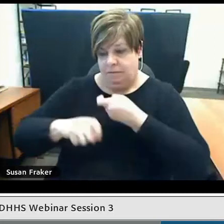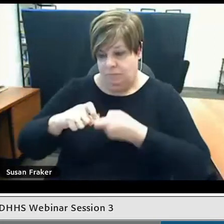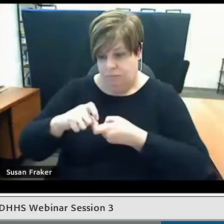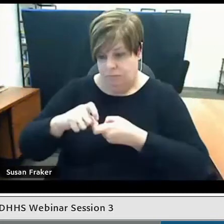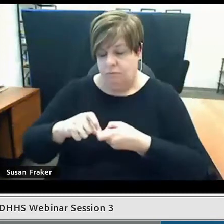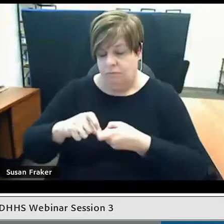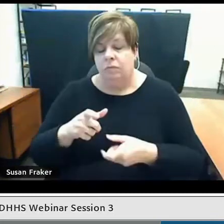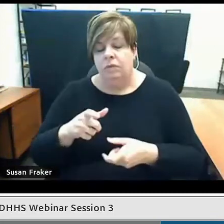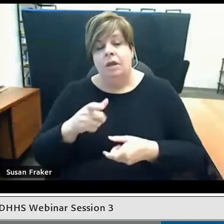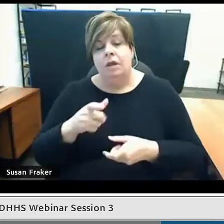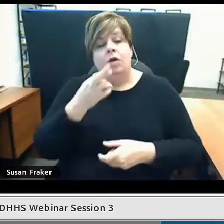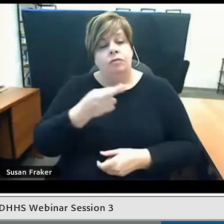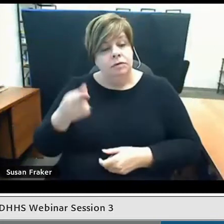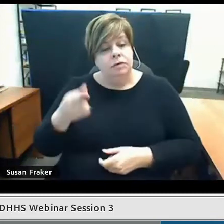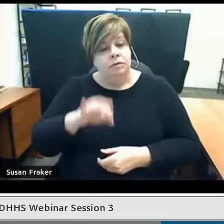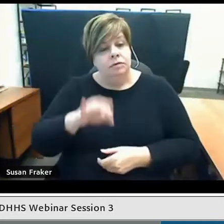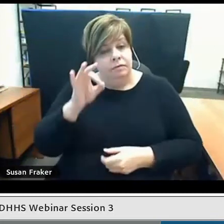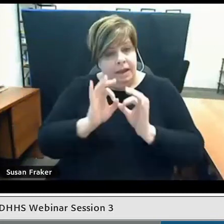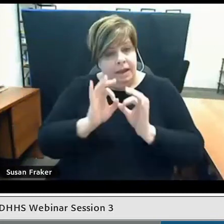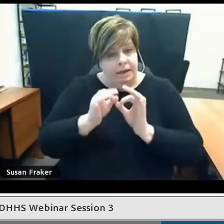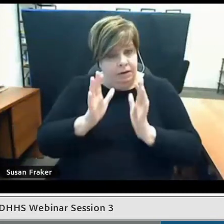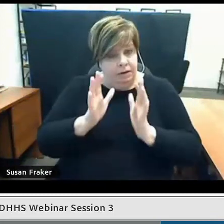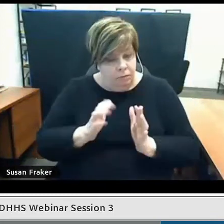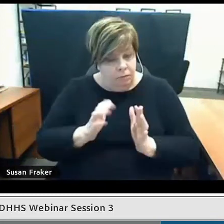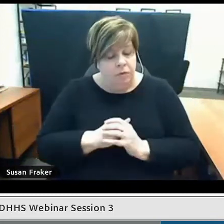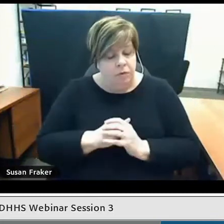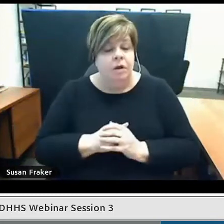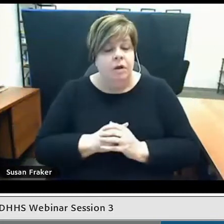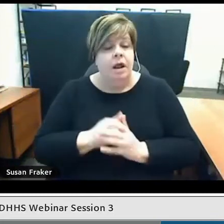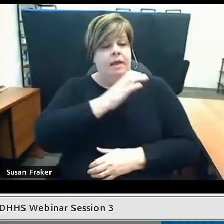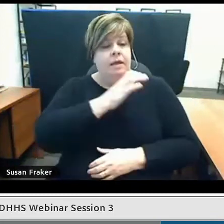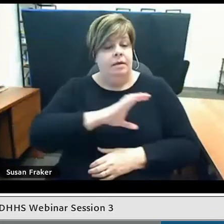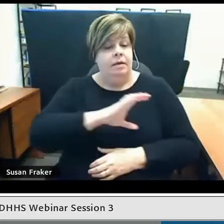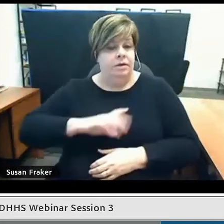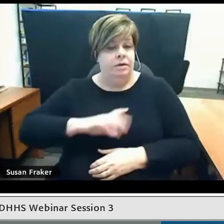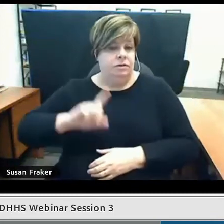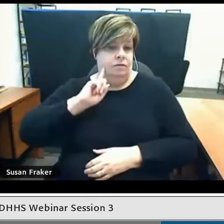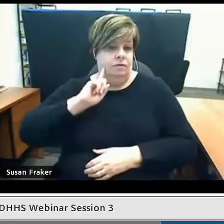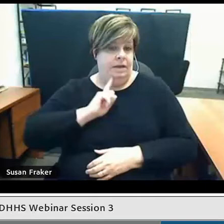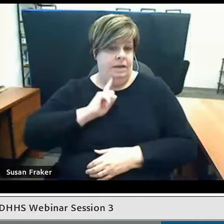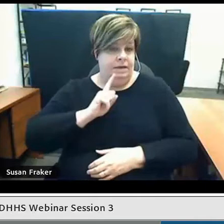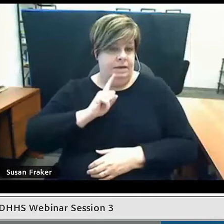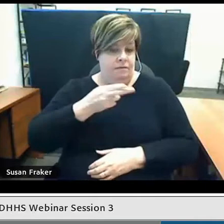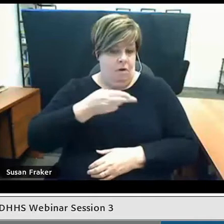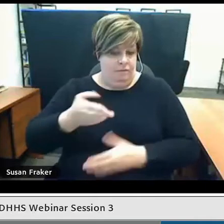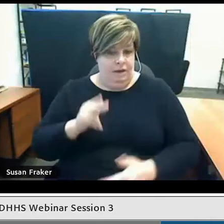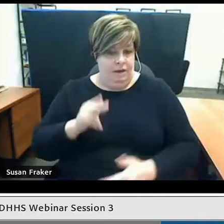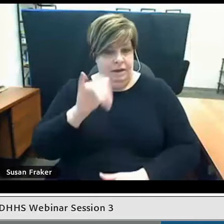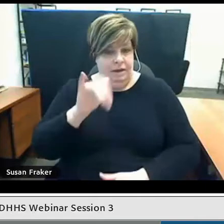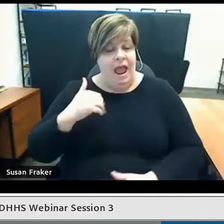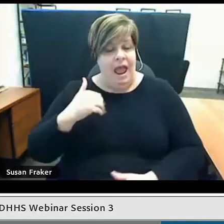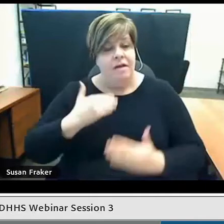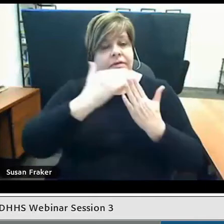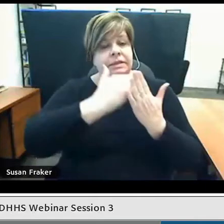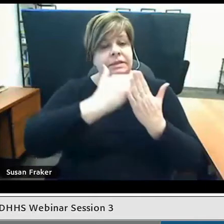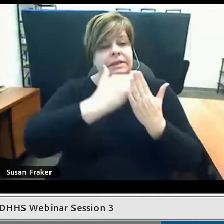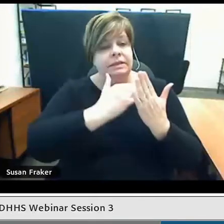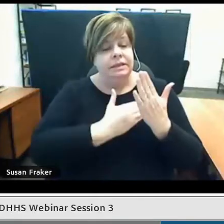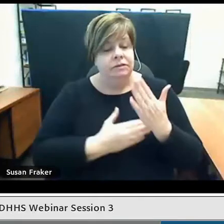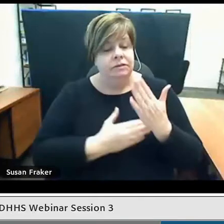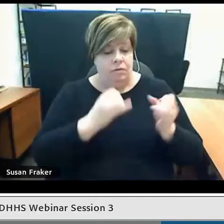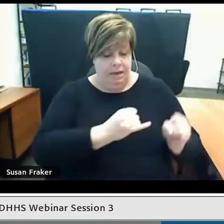Resources for finding an interpreter. The Commission for the Deaf and Hard of Hearing here in Kentucky offers listings both for